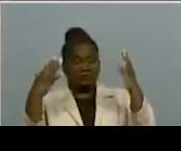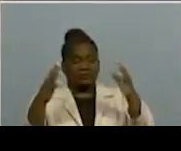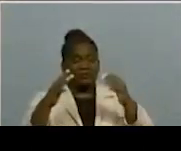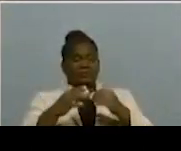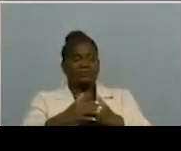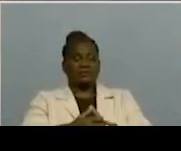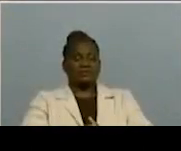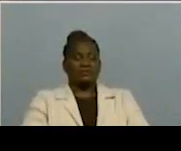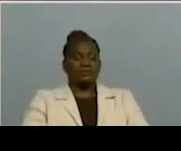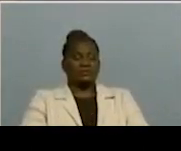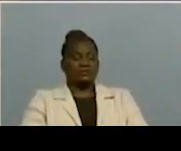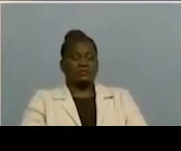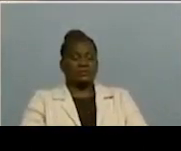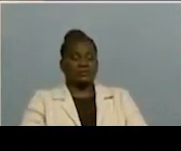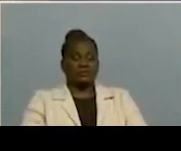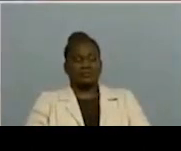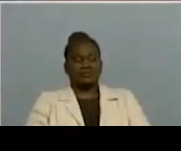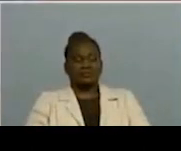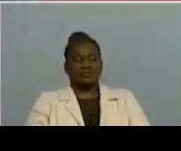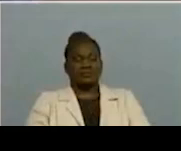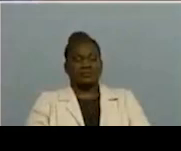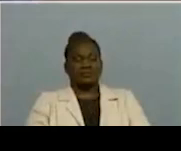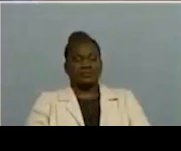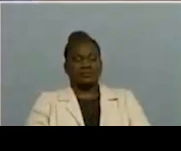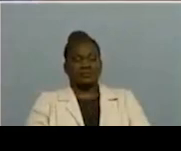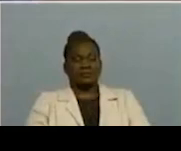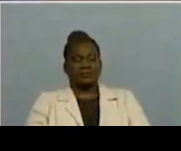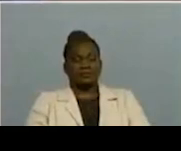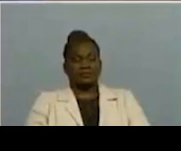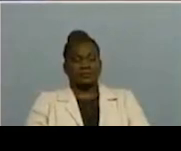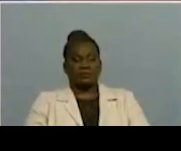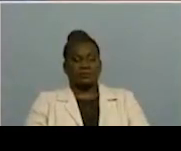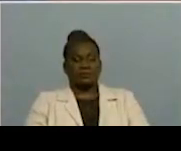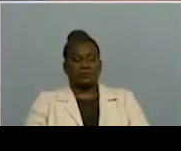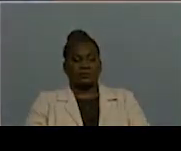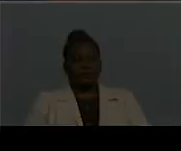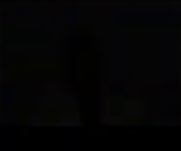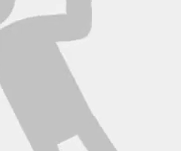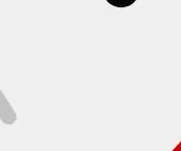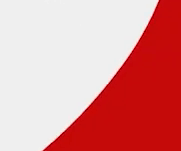and the will to promote cooperation and regional integration is part of our cause.